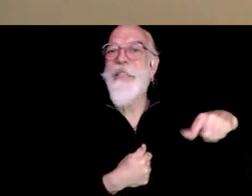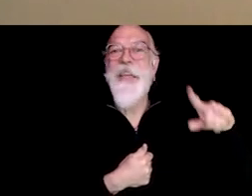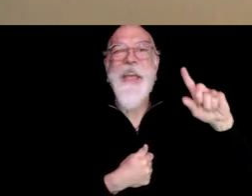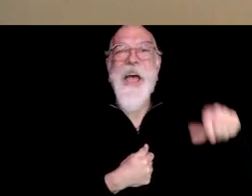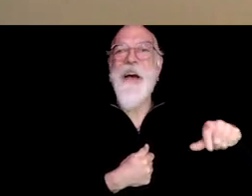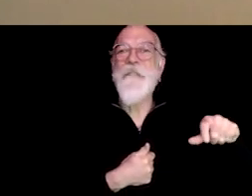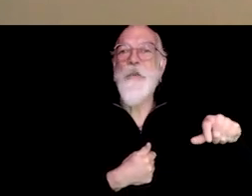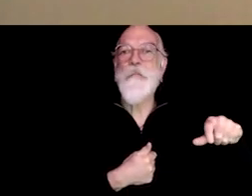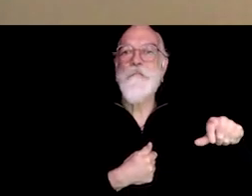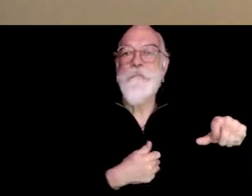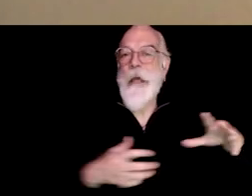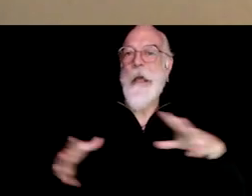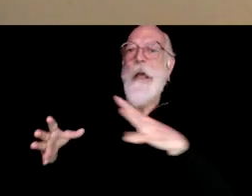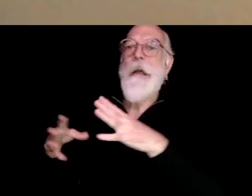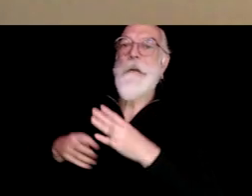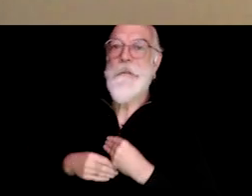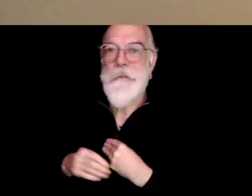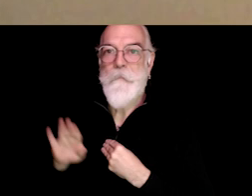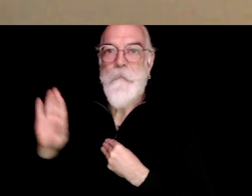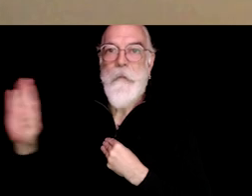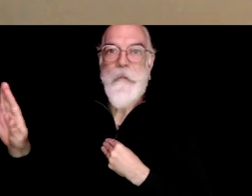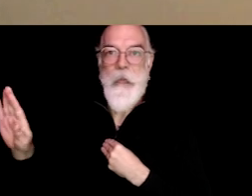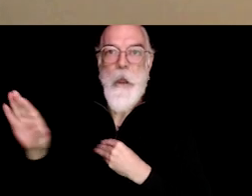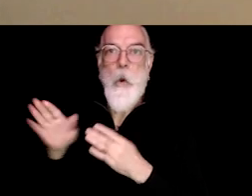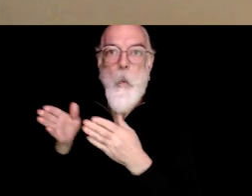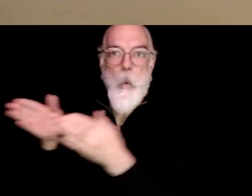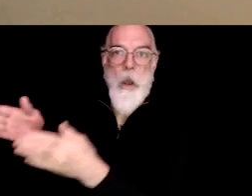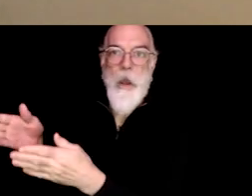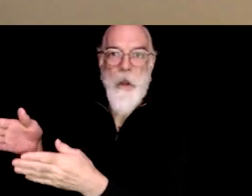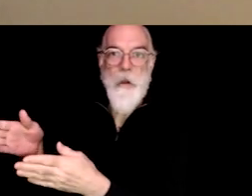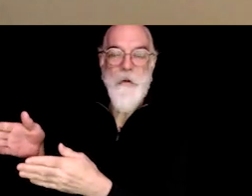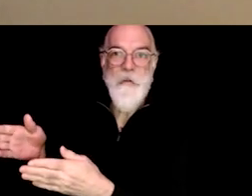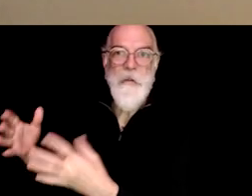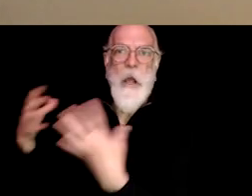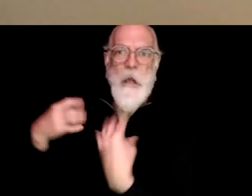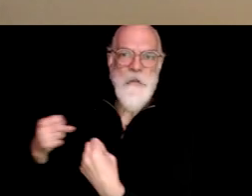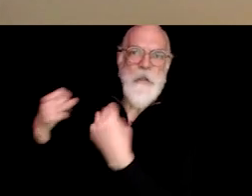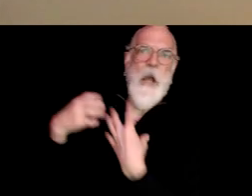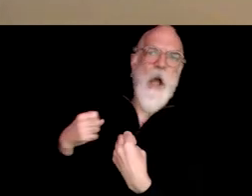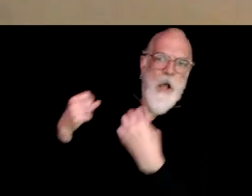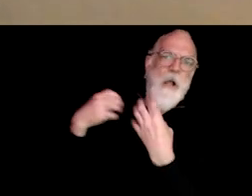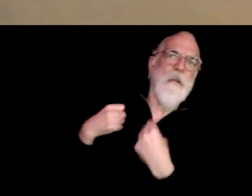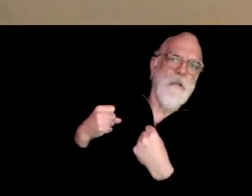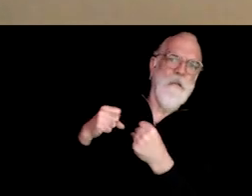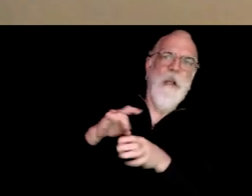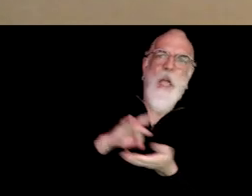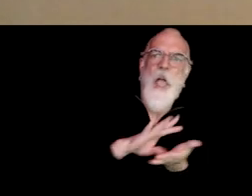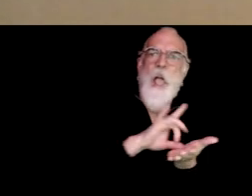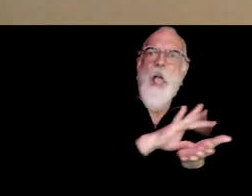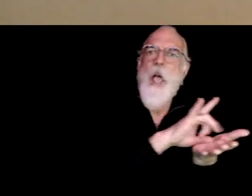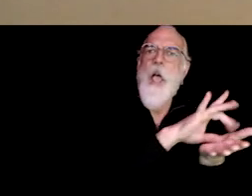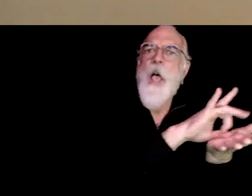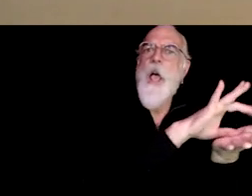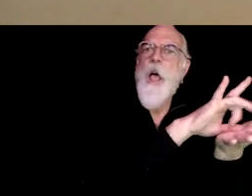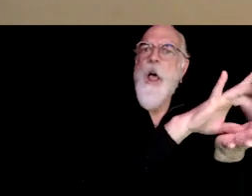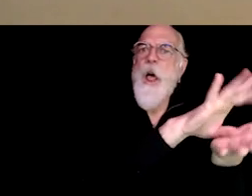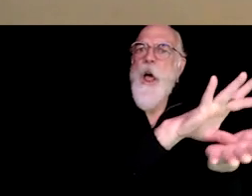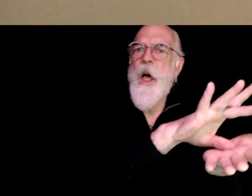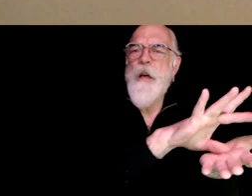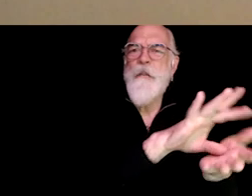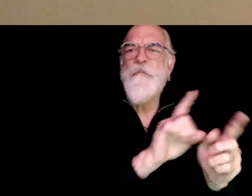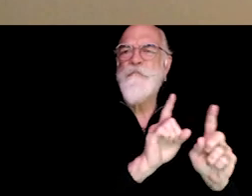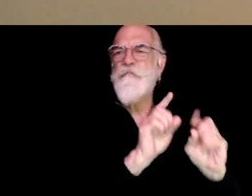intruders. Colonized by many, we were still forcibly moved from our homelands